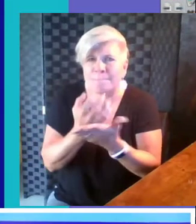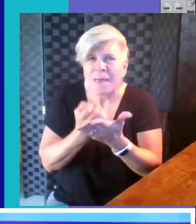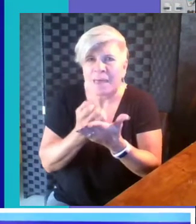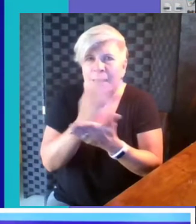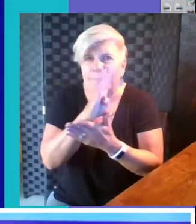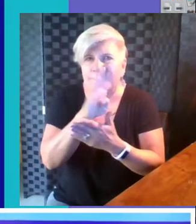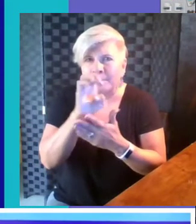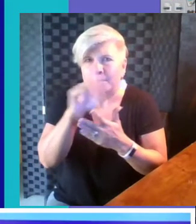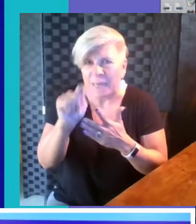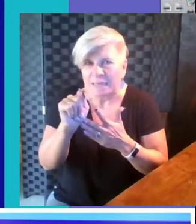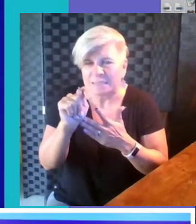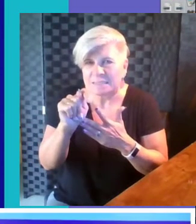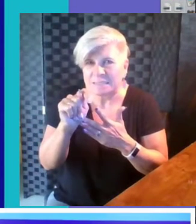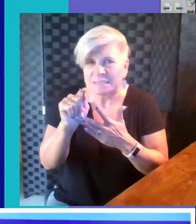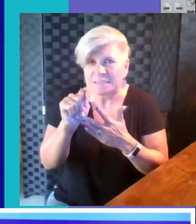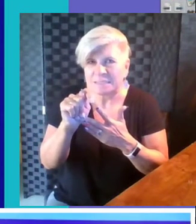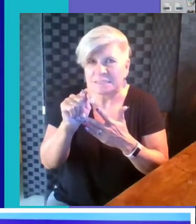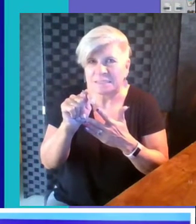B-et.